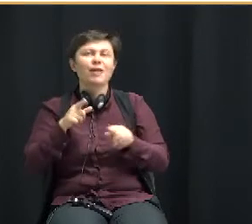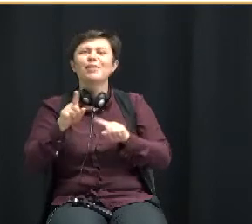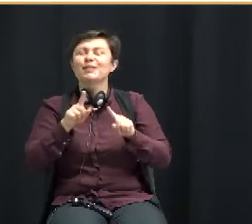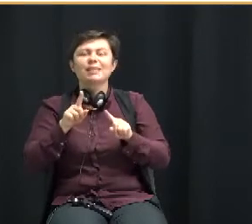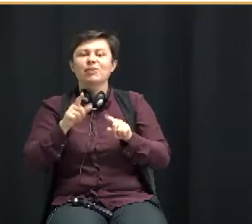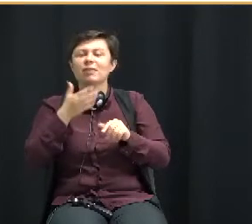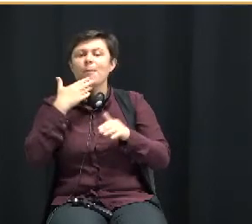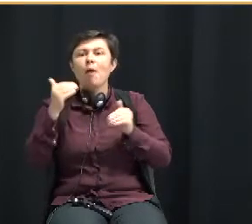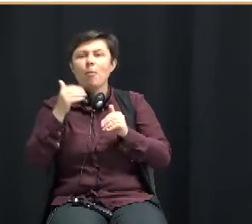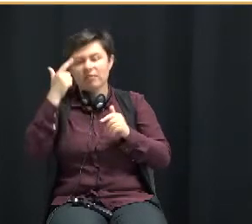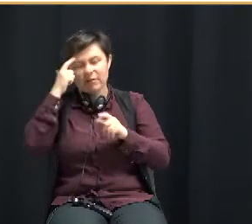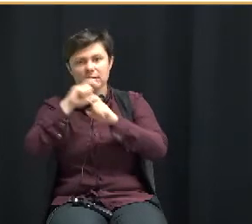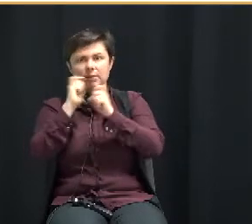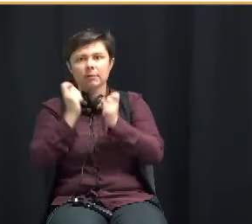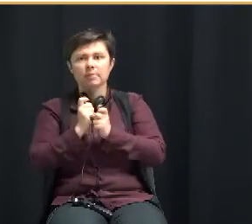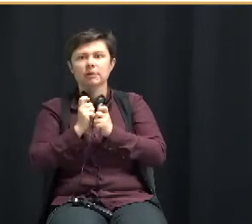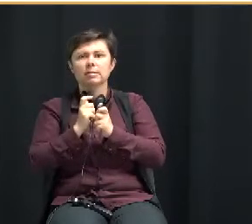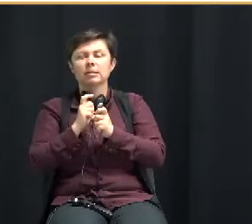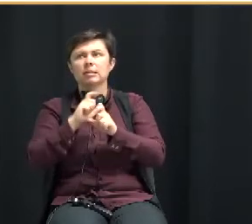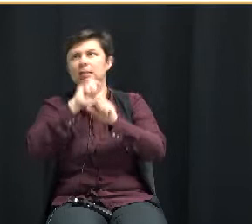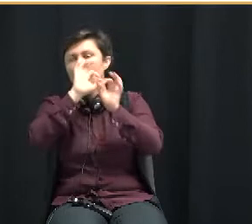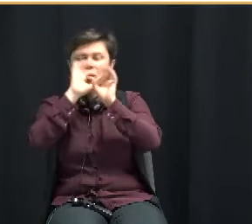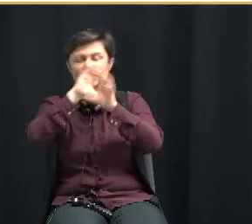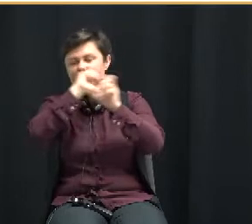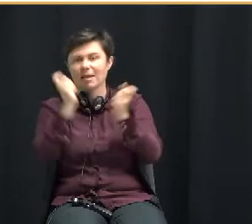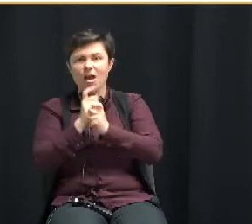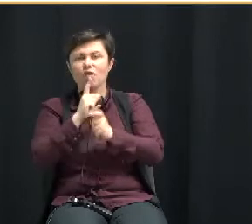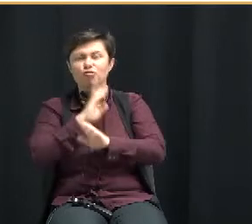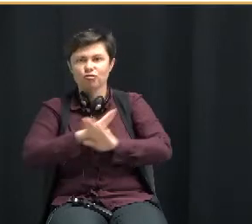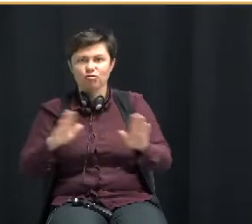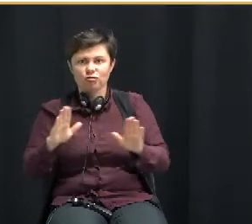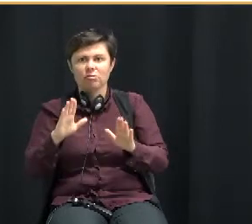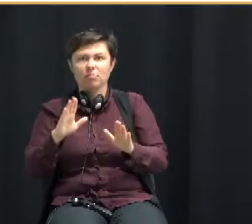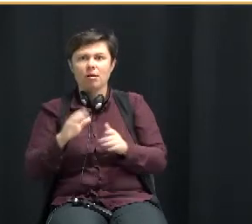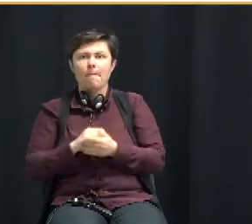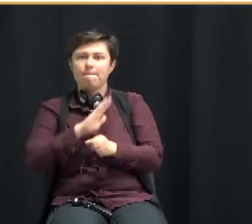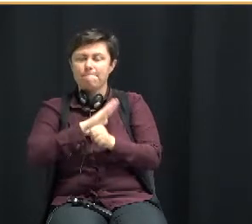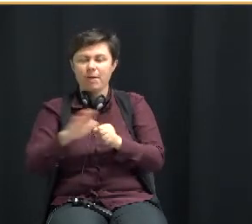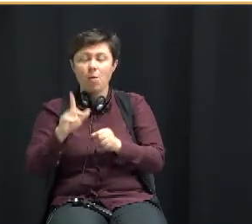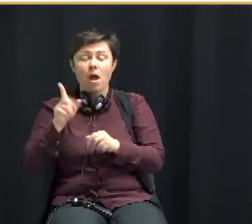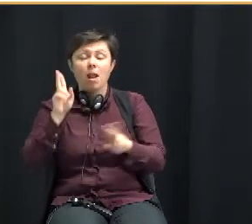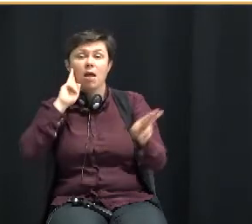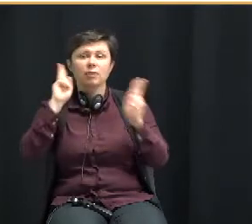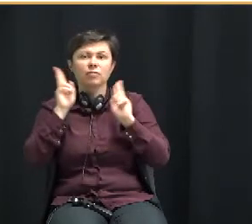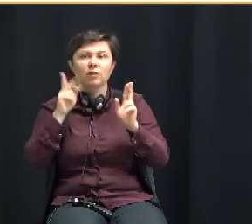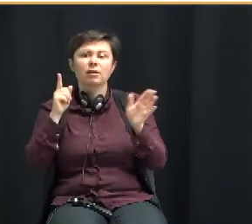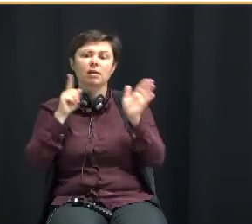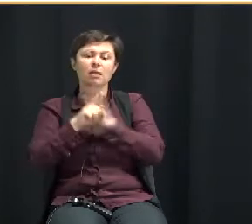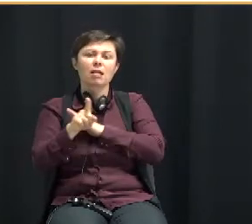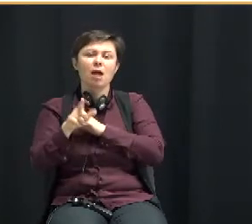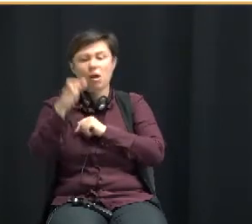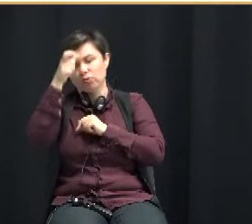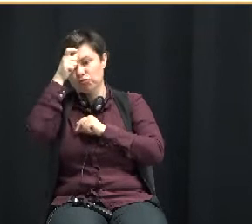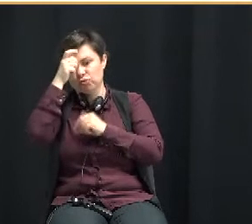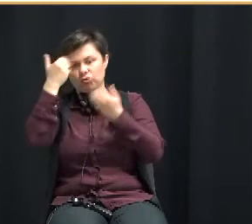silence. Of course, it's not about being complete silence. It's not possible to provide them that, but